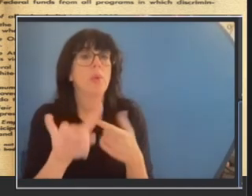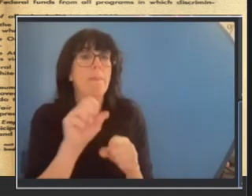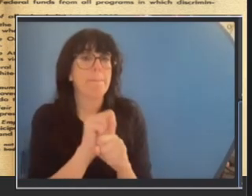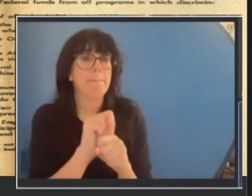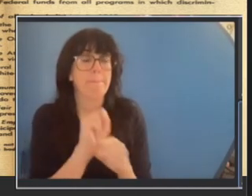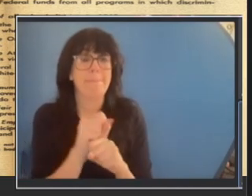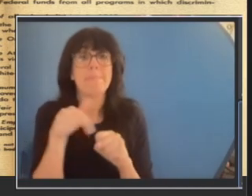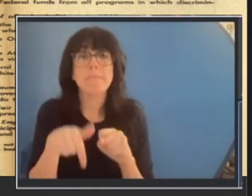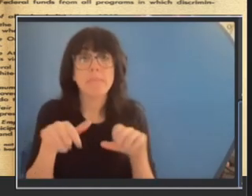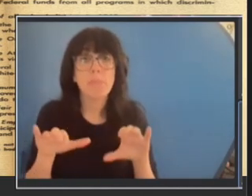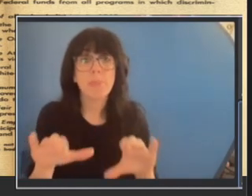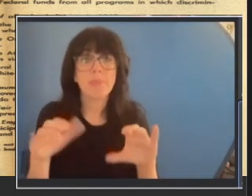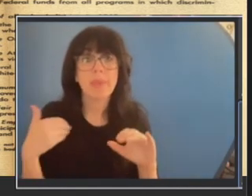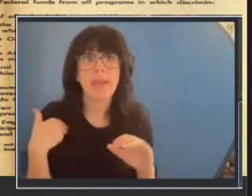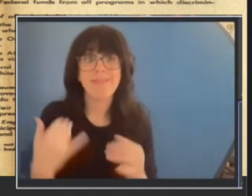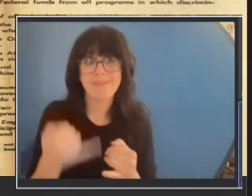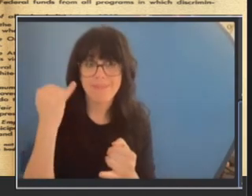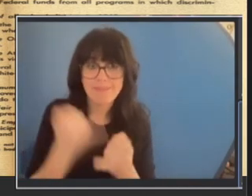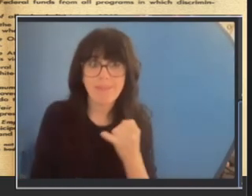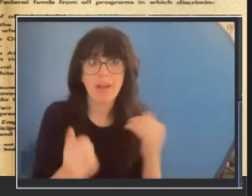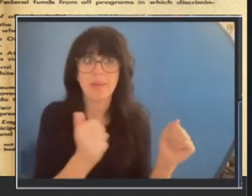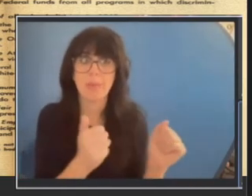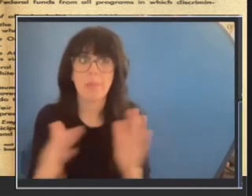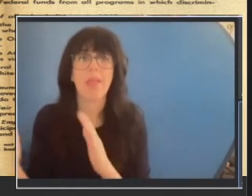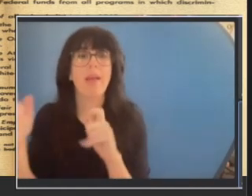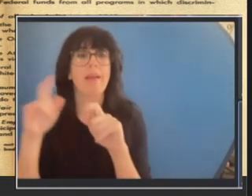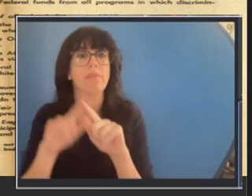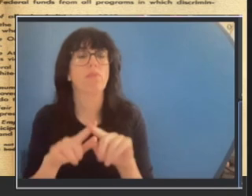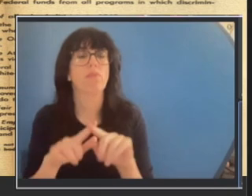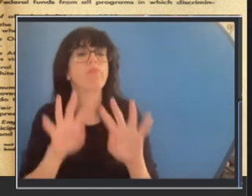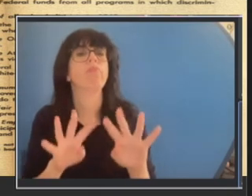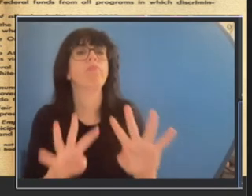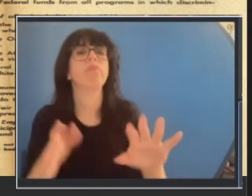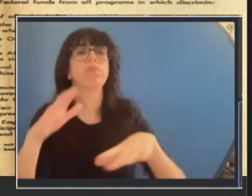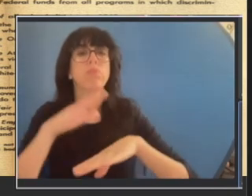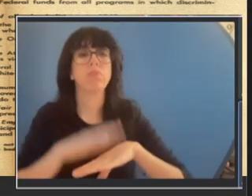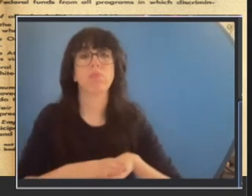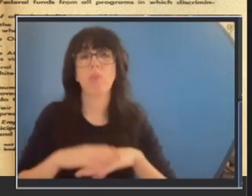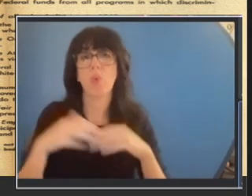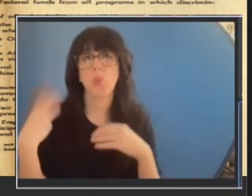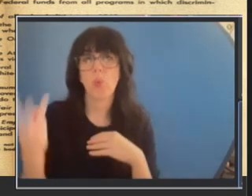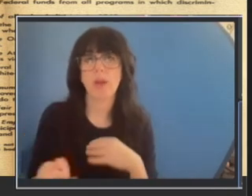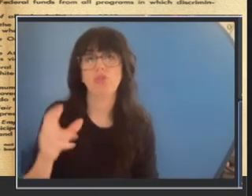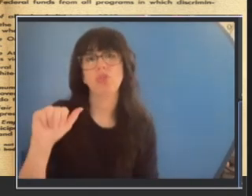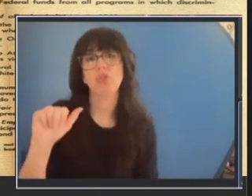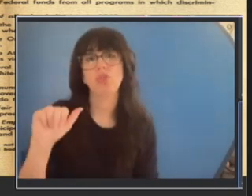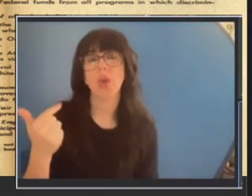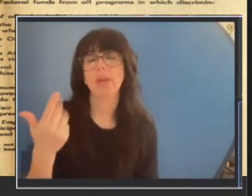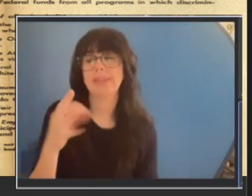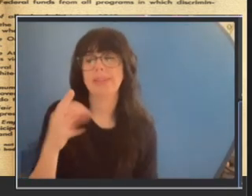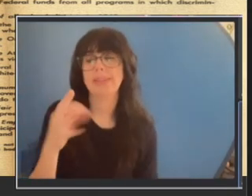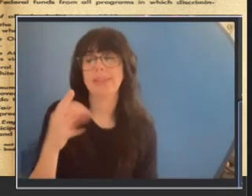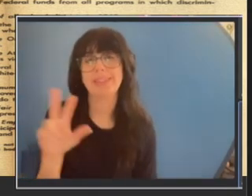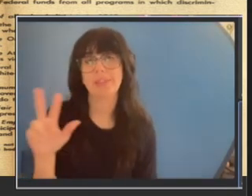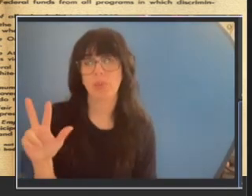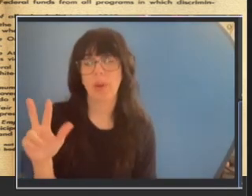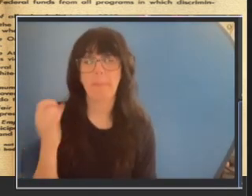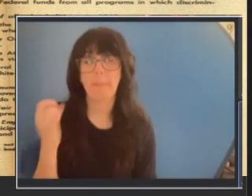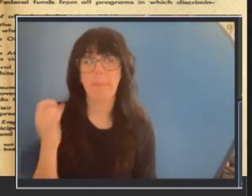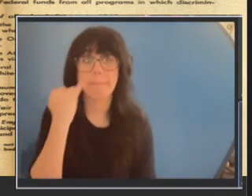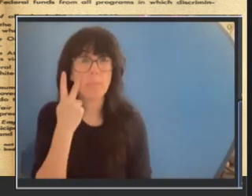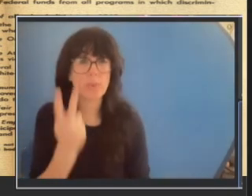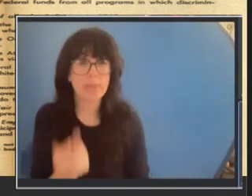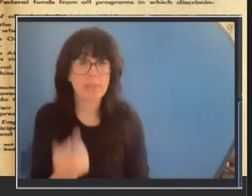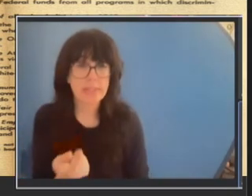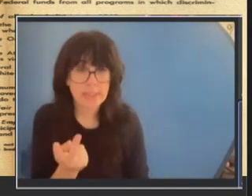the final plan for the March on Washington in August of 1963. And if you look very closely at